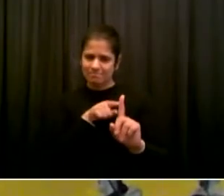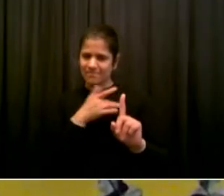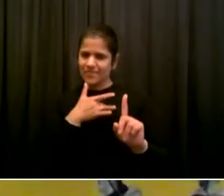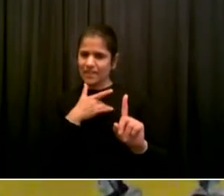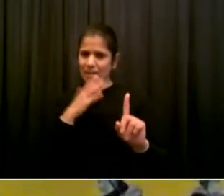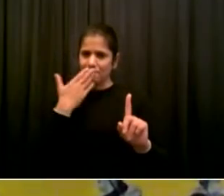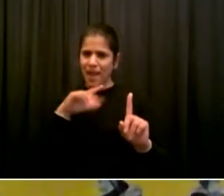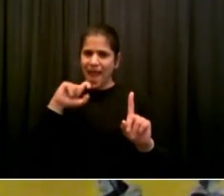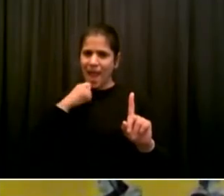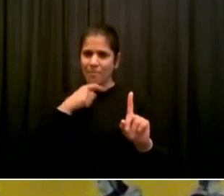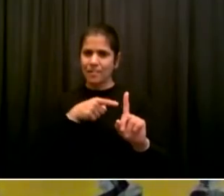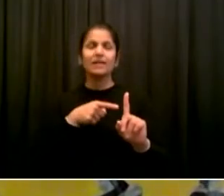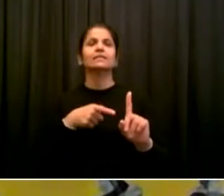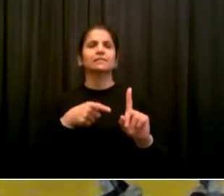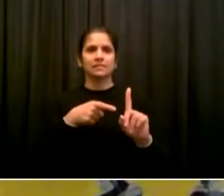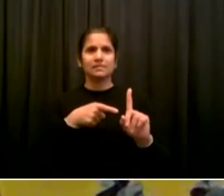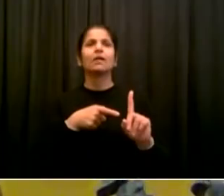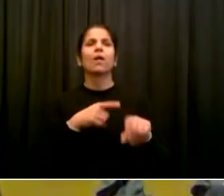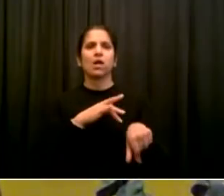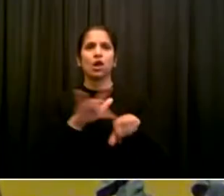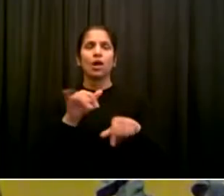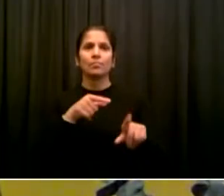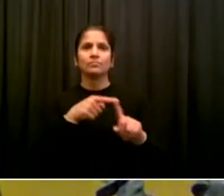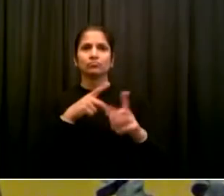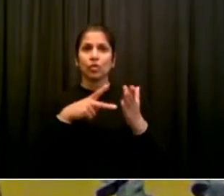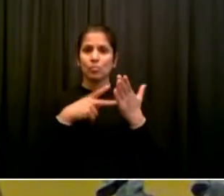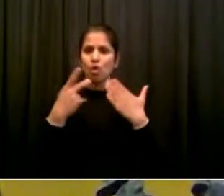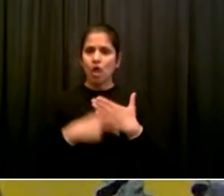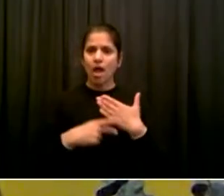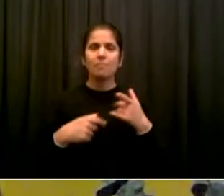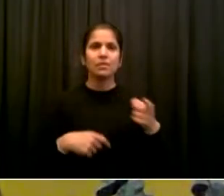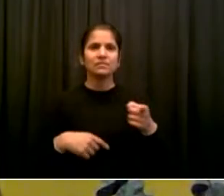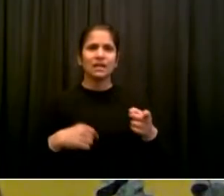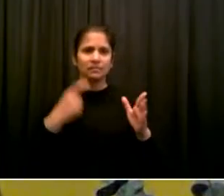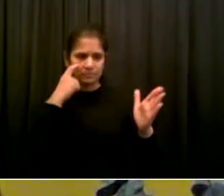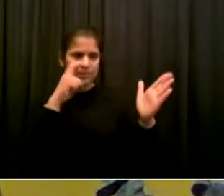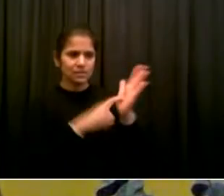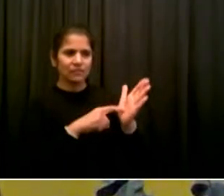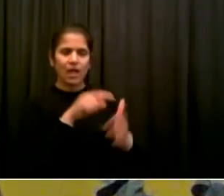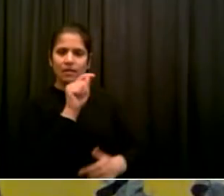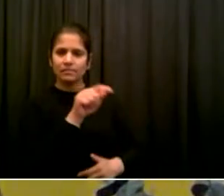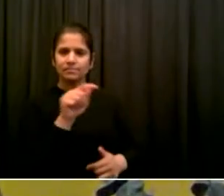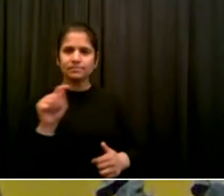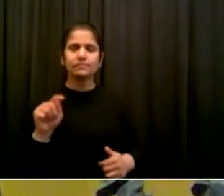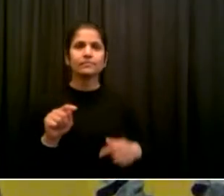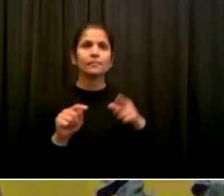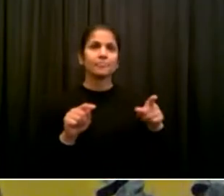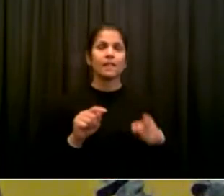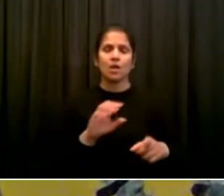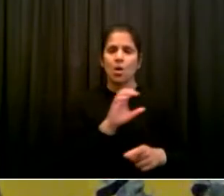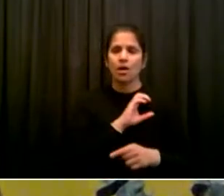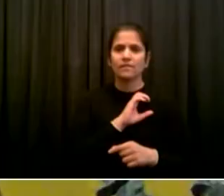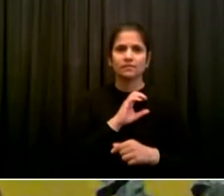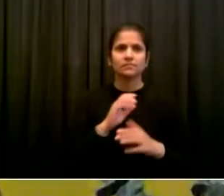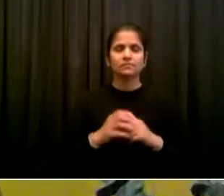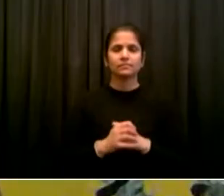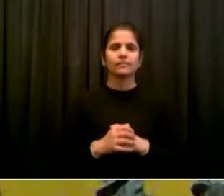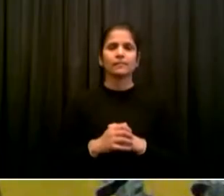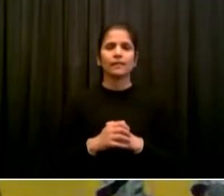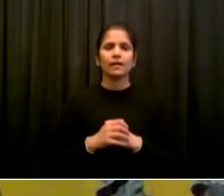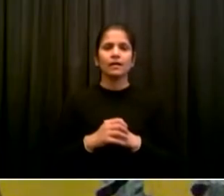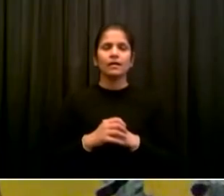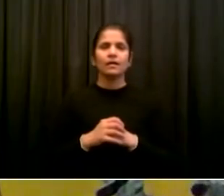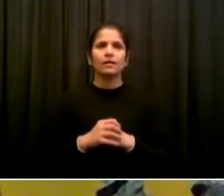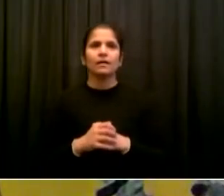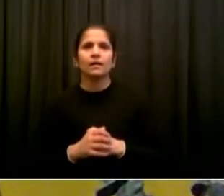to identify and assess at-risk officers. Secondly, there's support for a state law to ensure that pension forfeiture